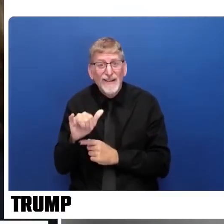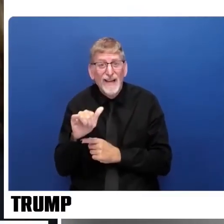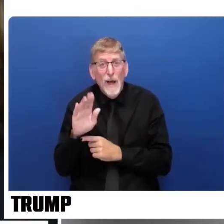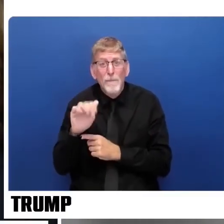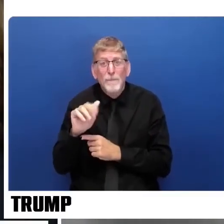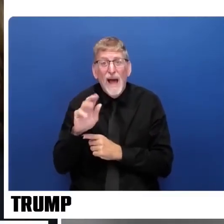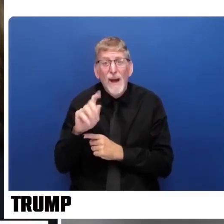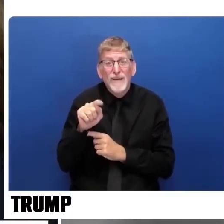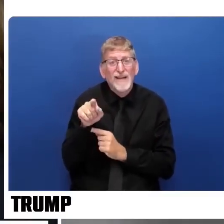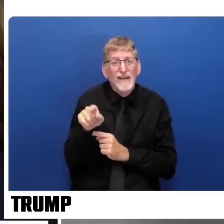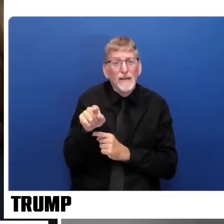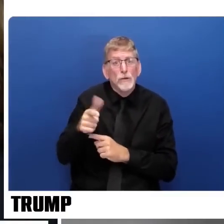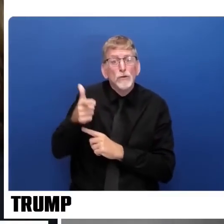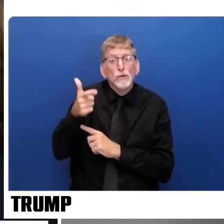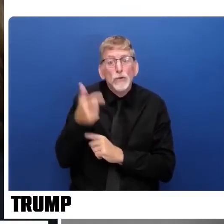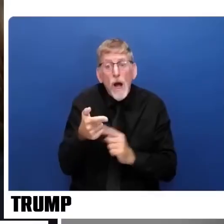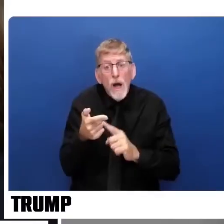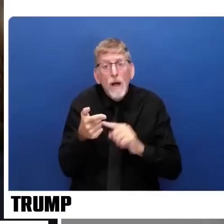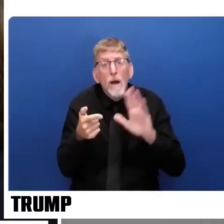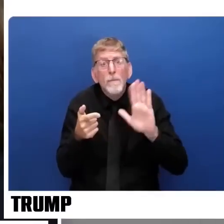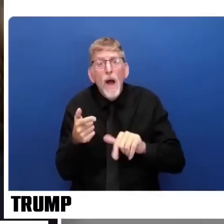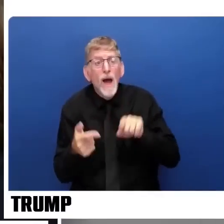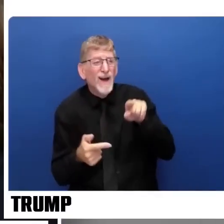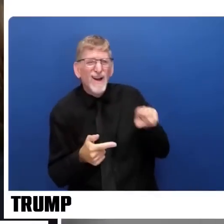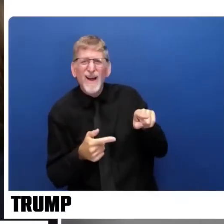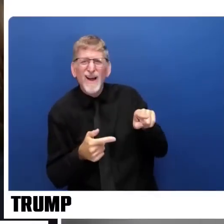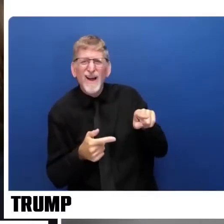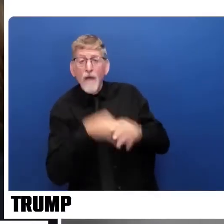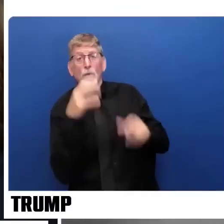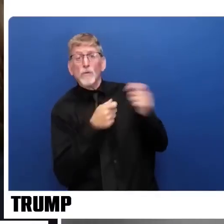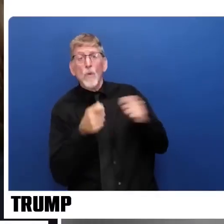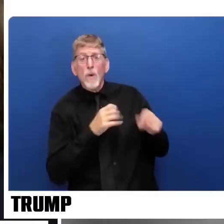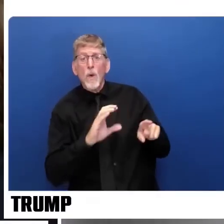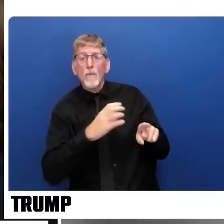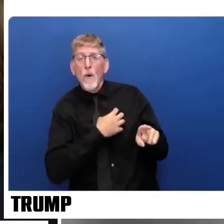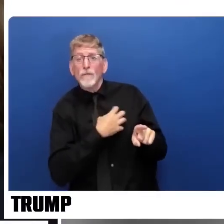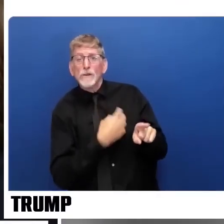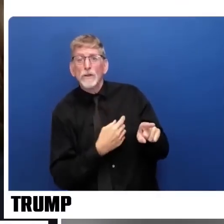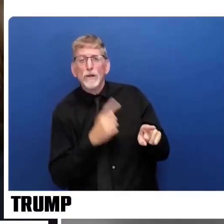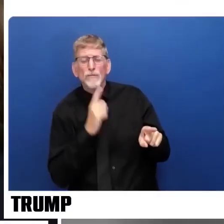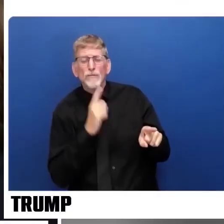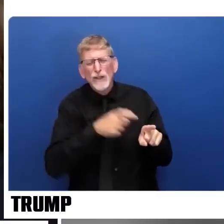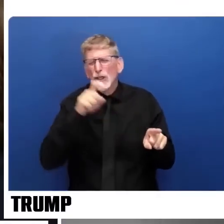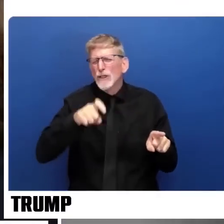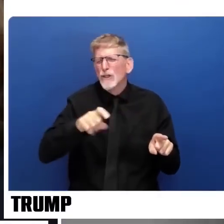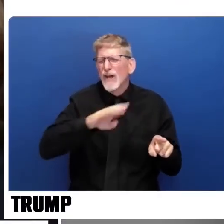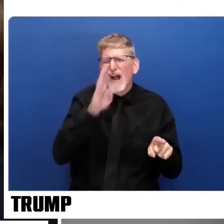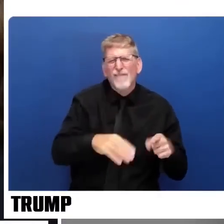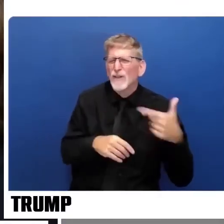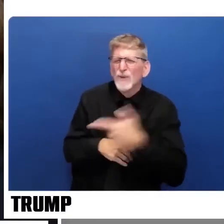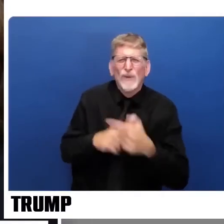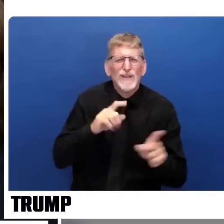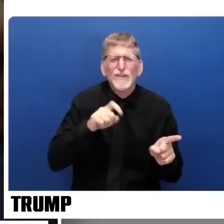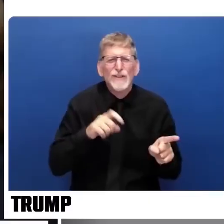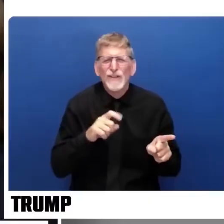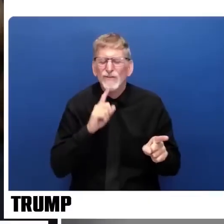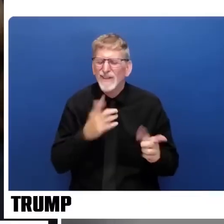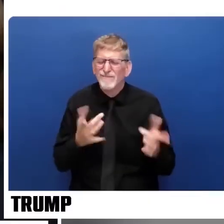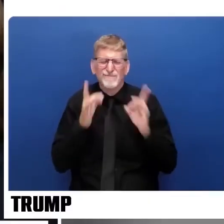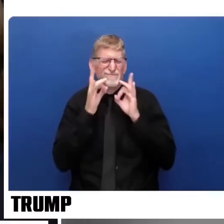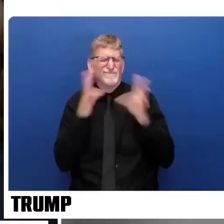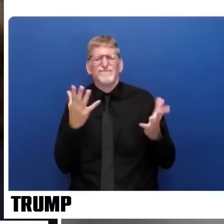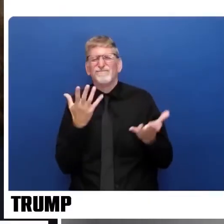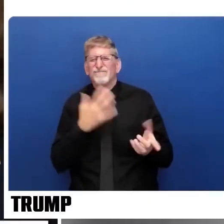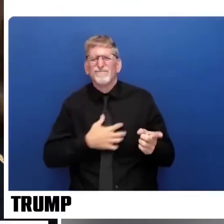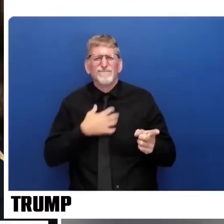officer that should have never, ever shot her. It's a disgrace. But we didn't do this group of people that have